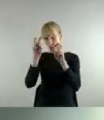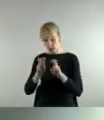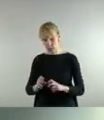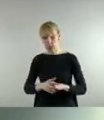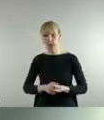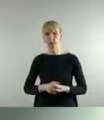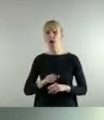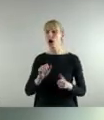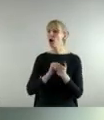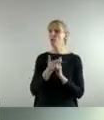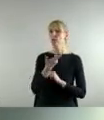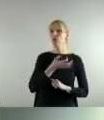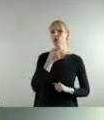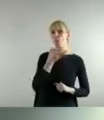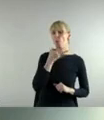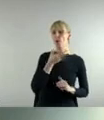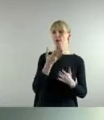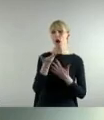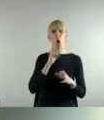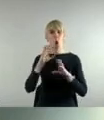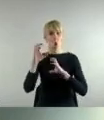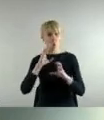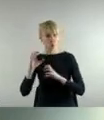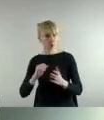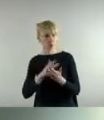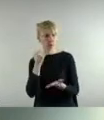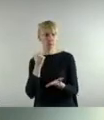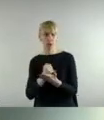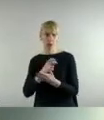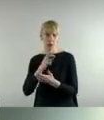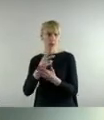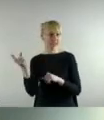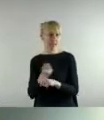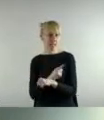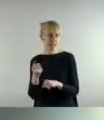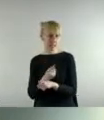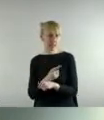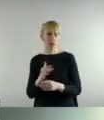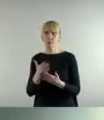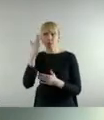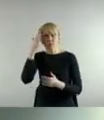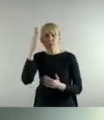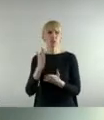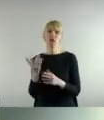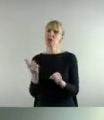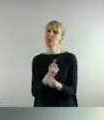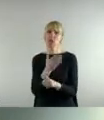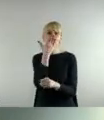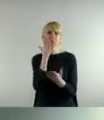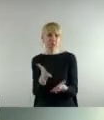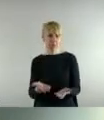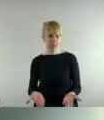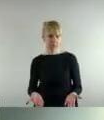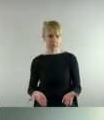understand the risks, and these have to be communicated very clearly also what we can expect